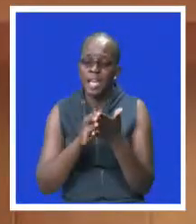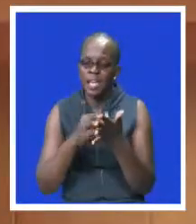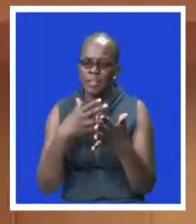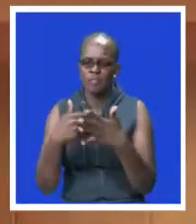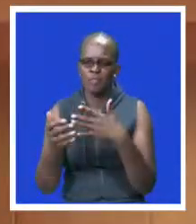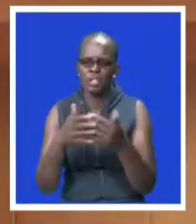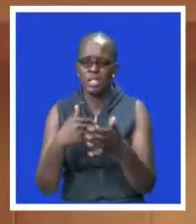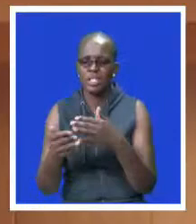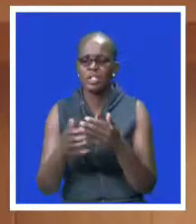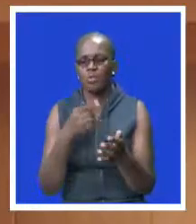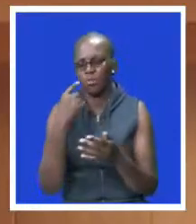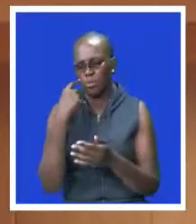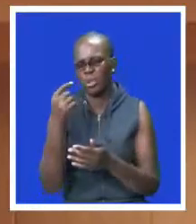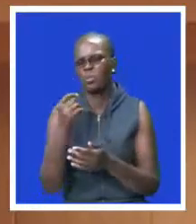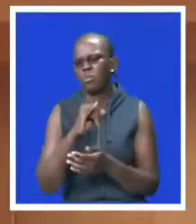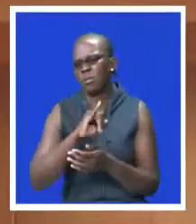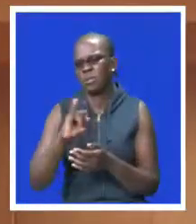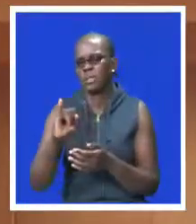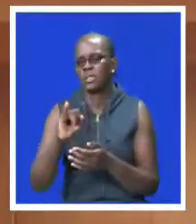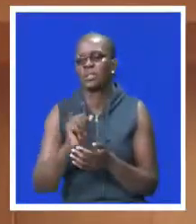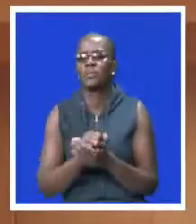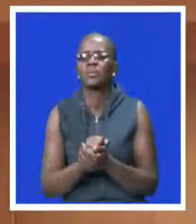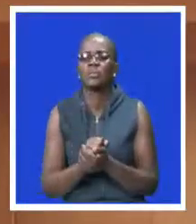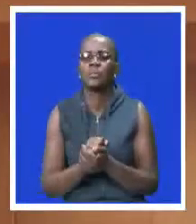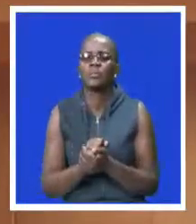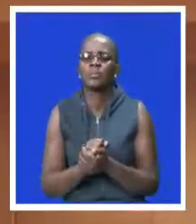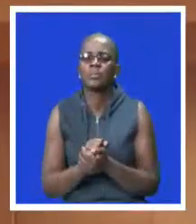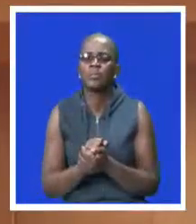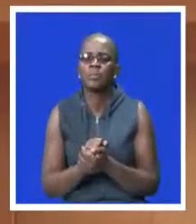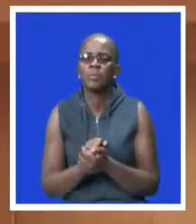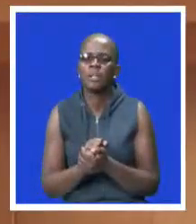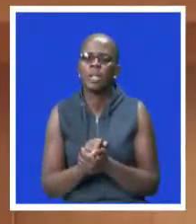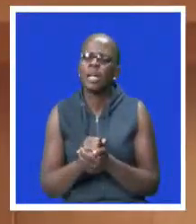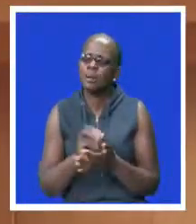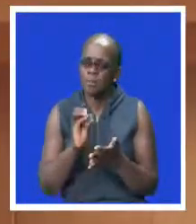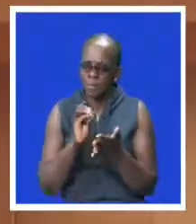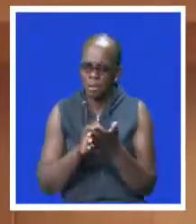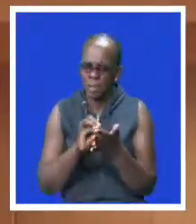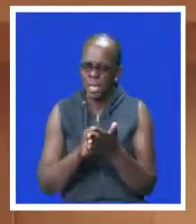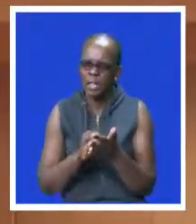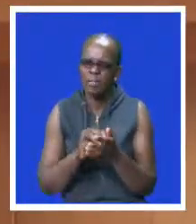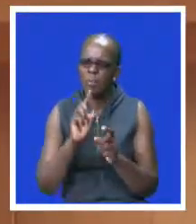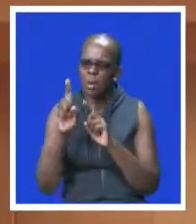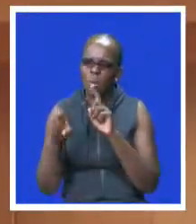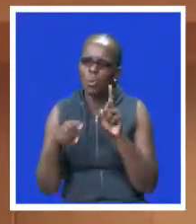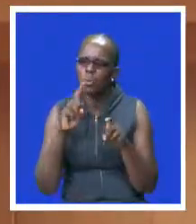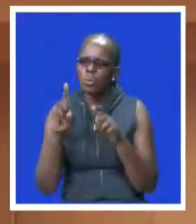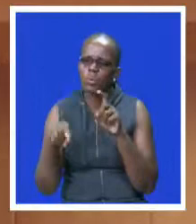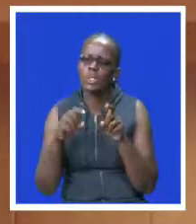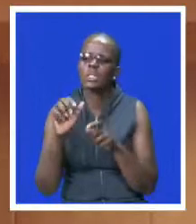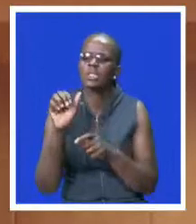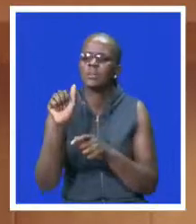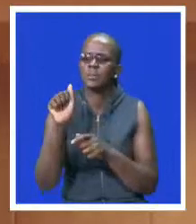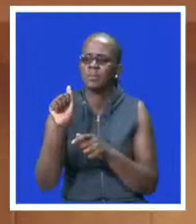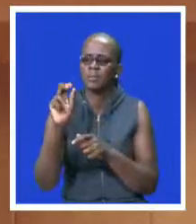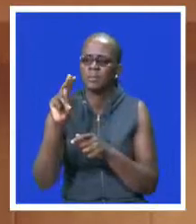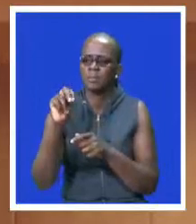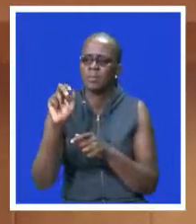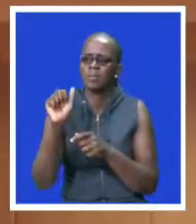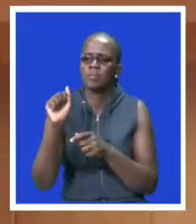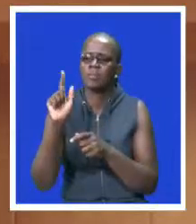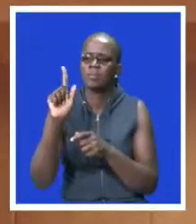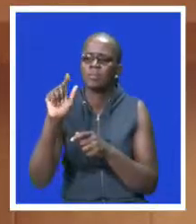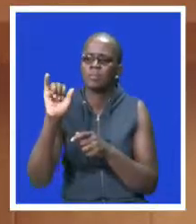important. Question analysis is very important. Make sure you go through question analysis every time you have to write. There are certain things that you need